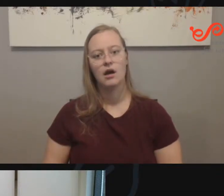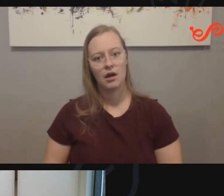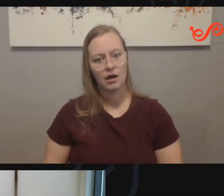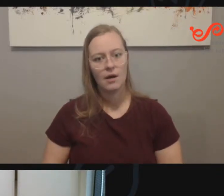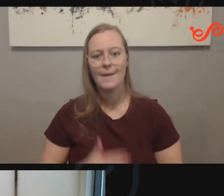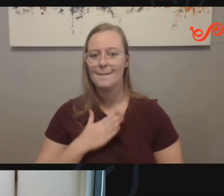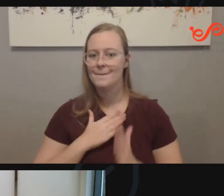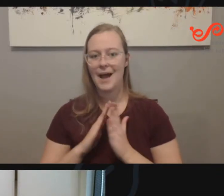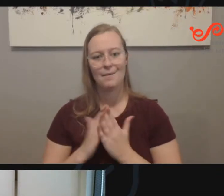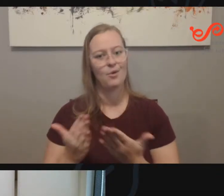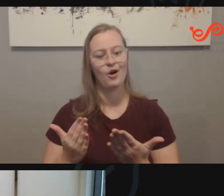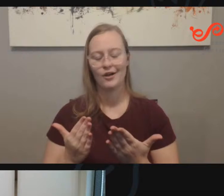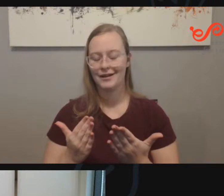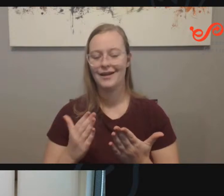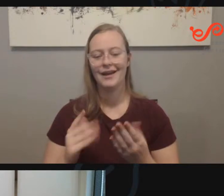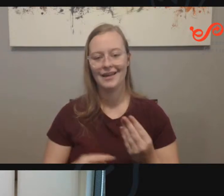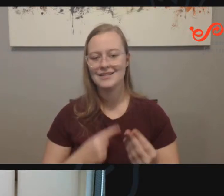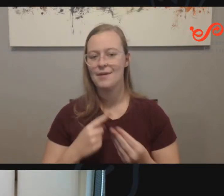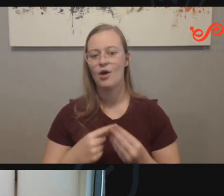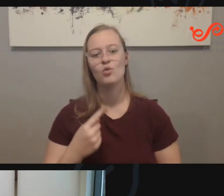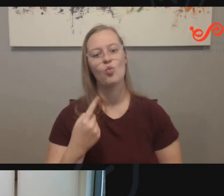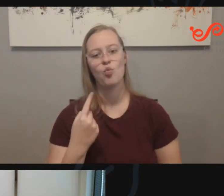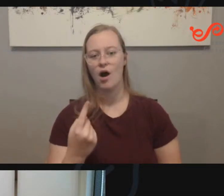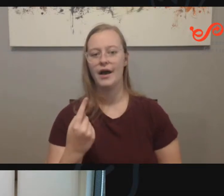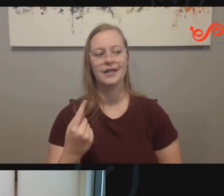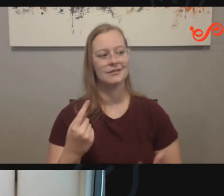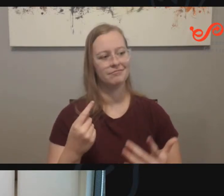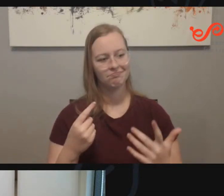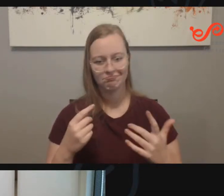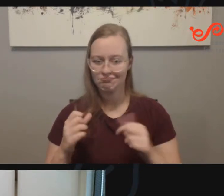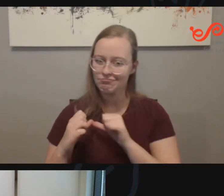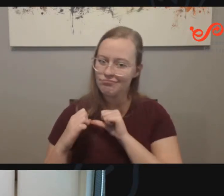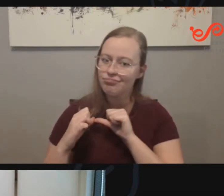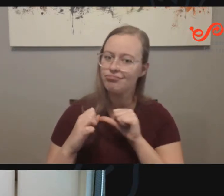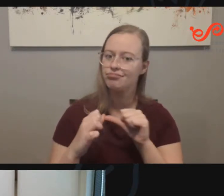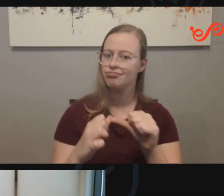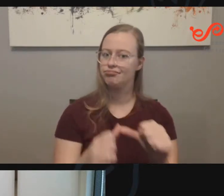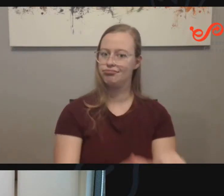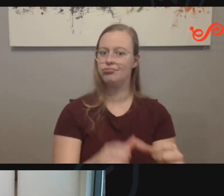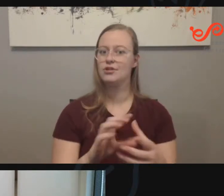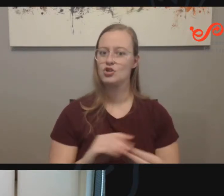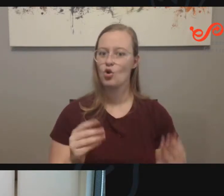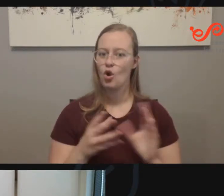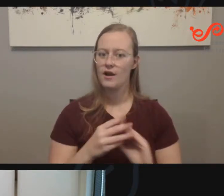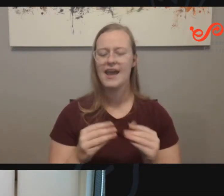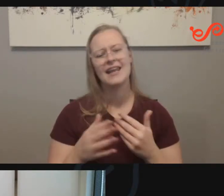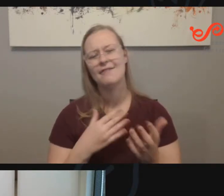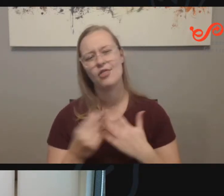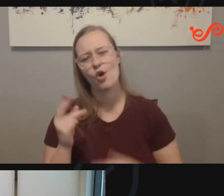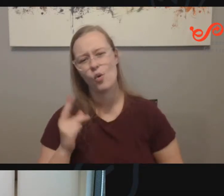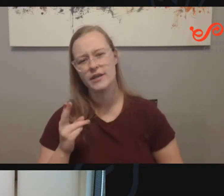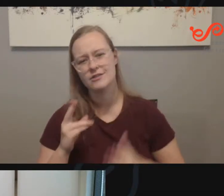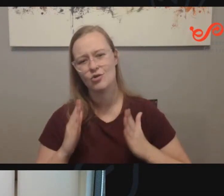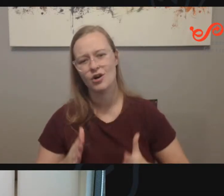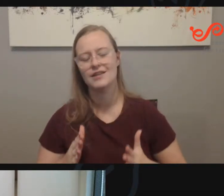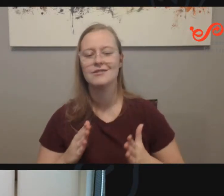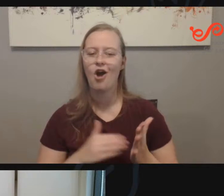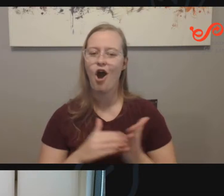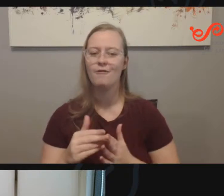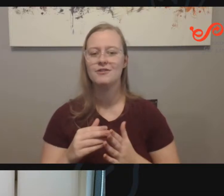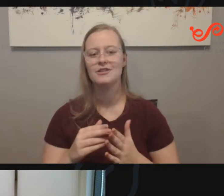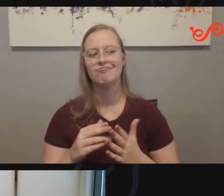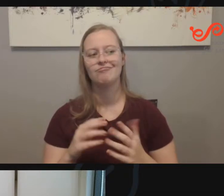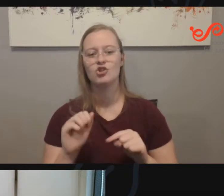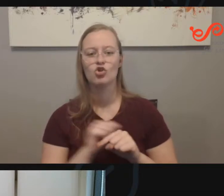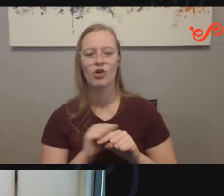all about one ongoing story. And although historians are often trained to